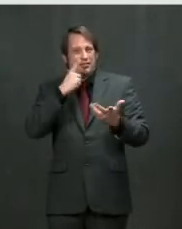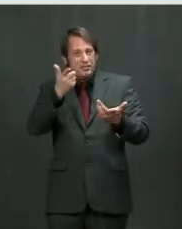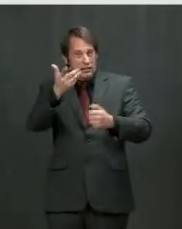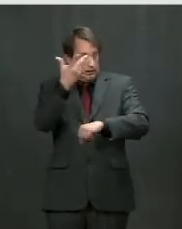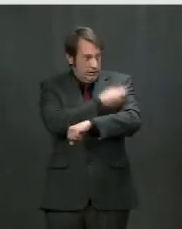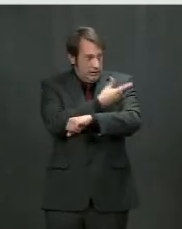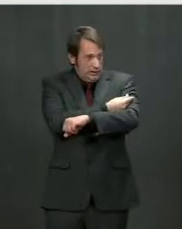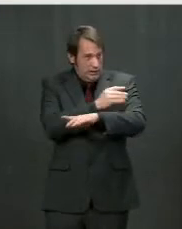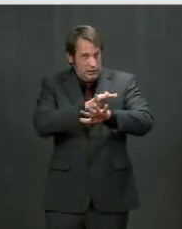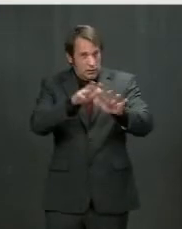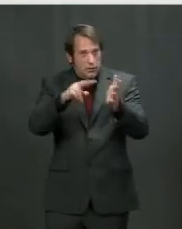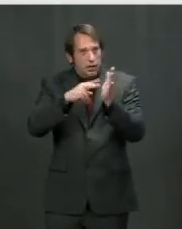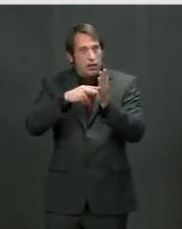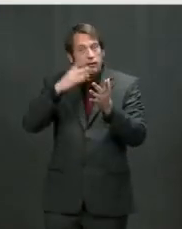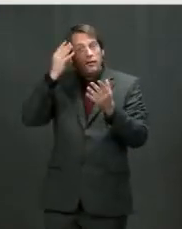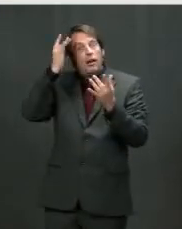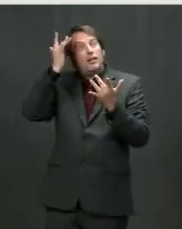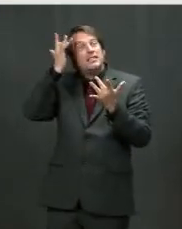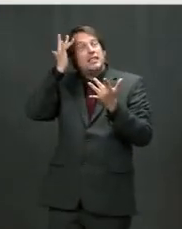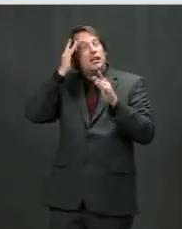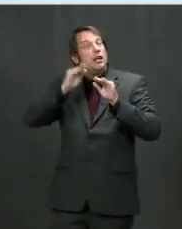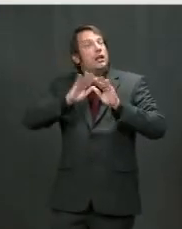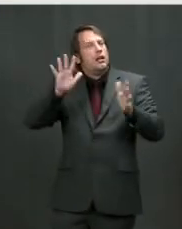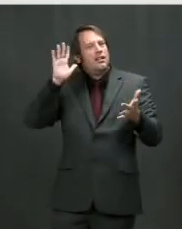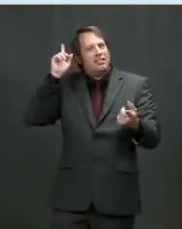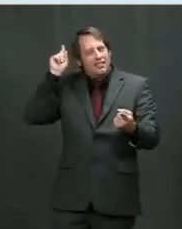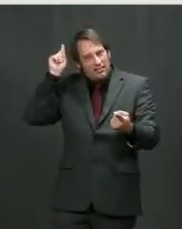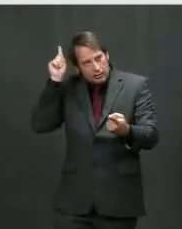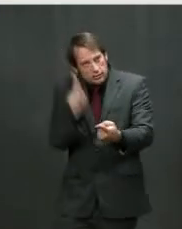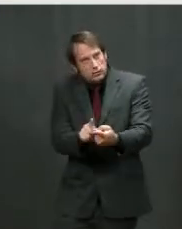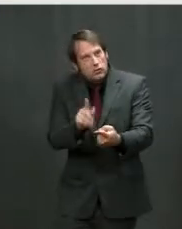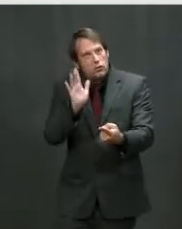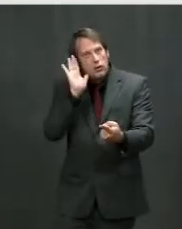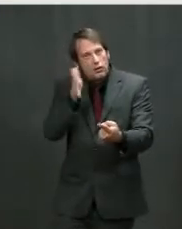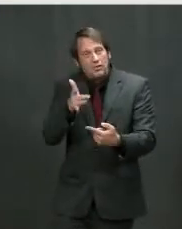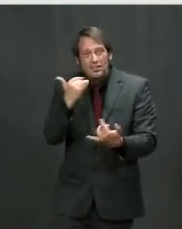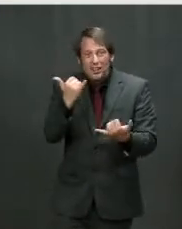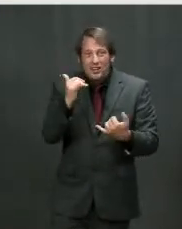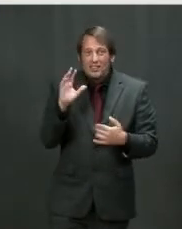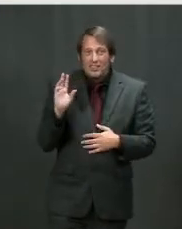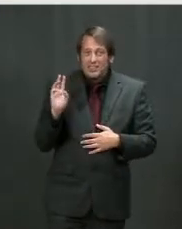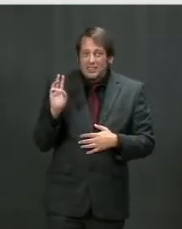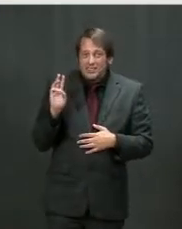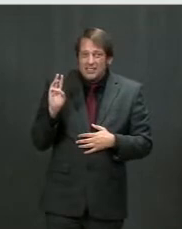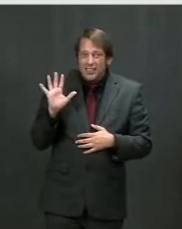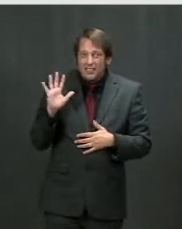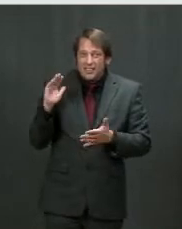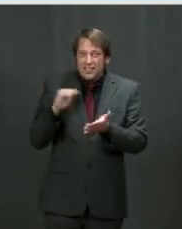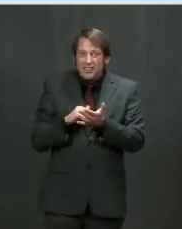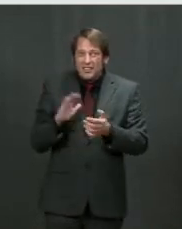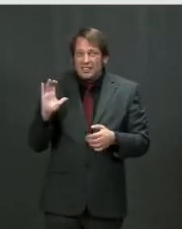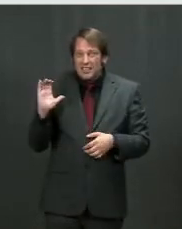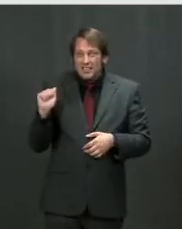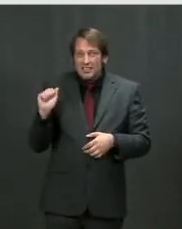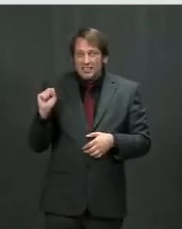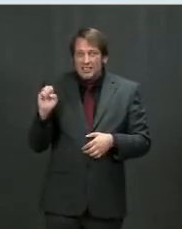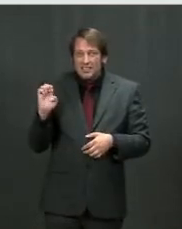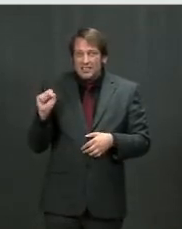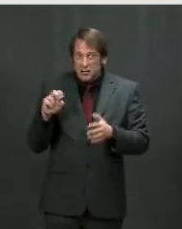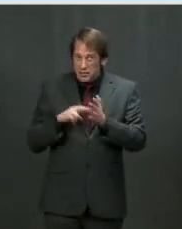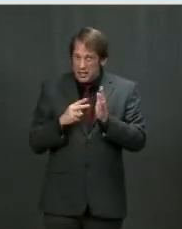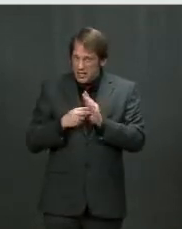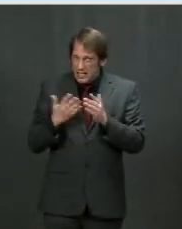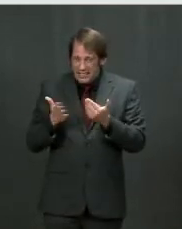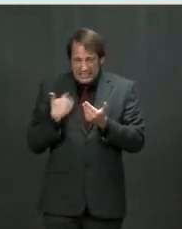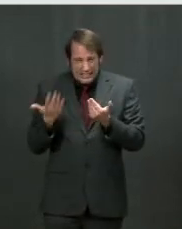circulating. 65,000 cases, that's 65,000 opportunities for mutations to occur, for more variants to